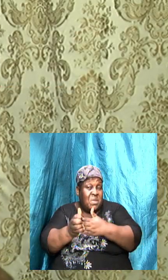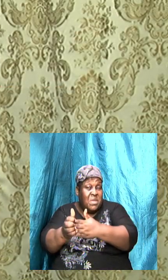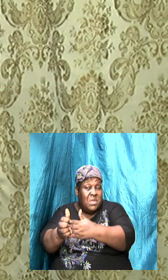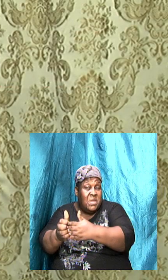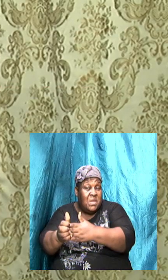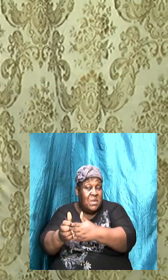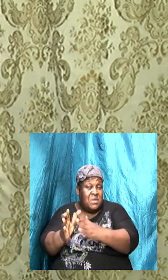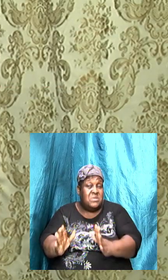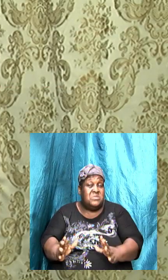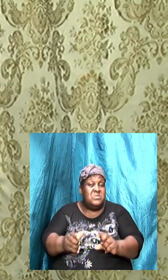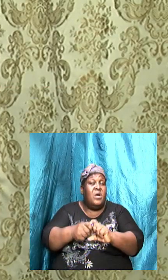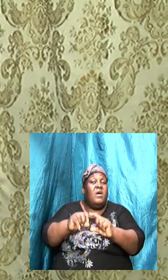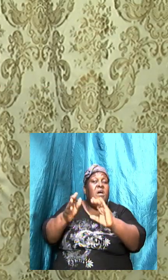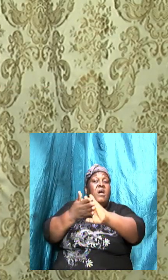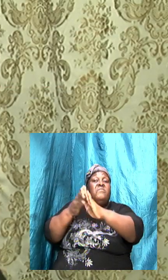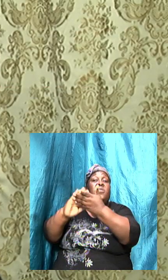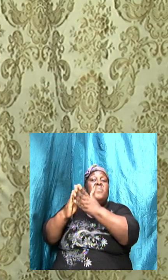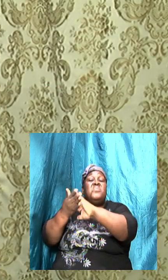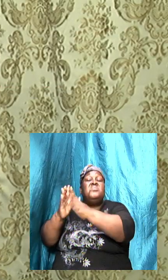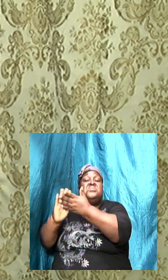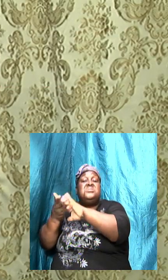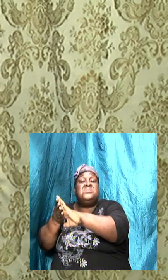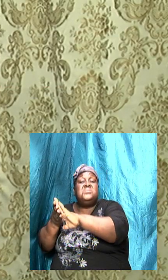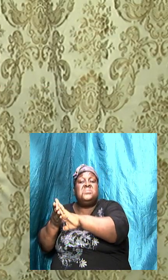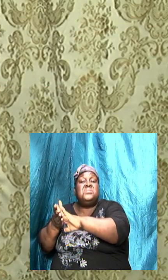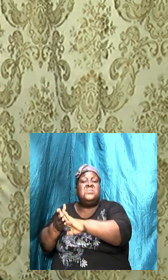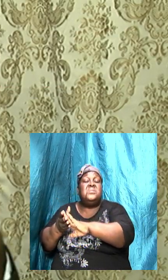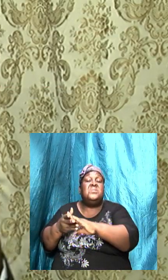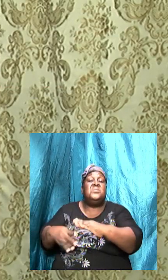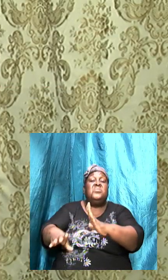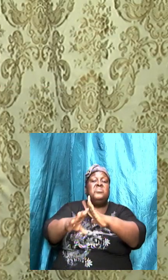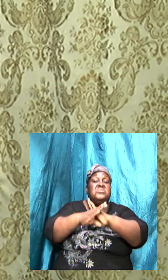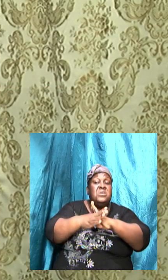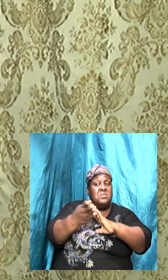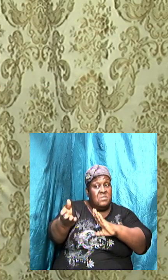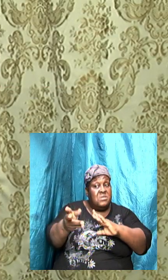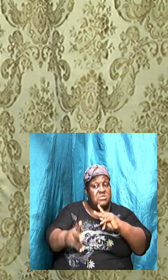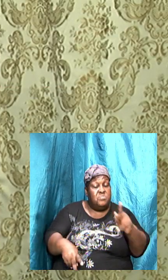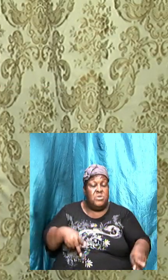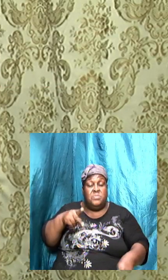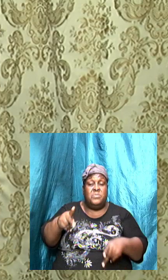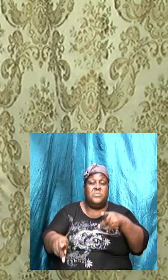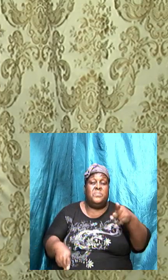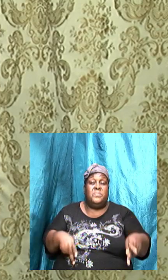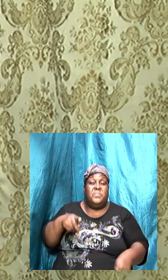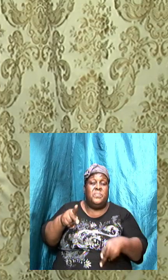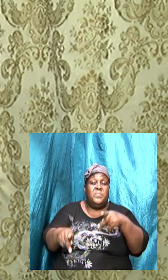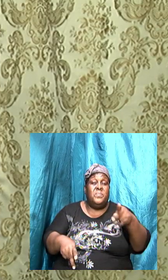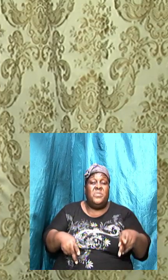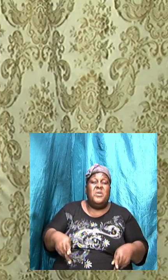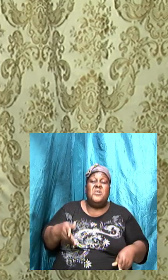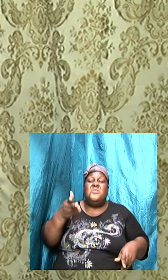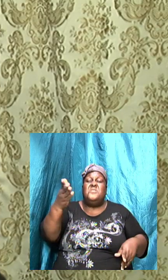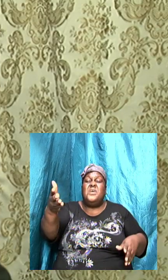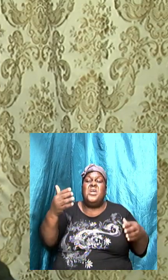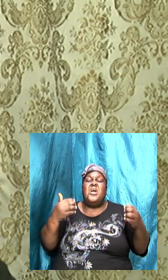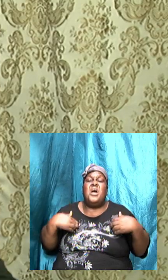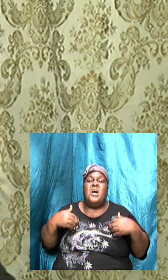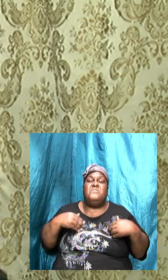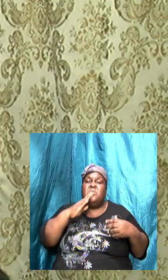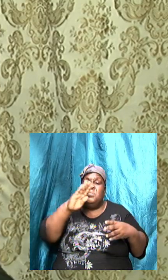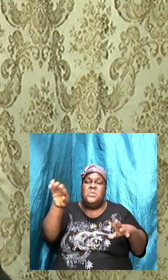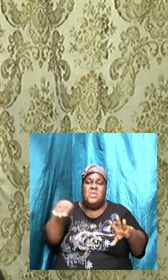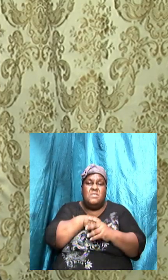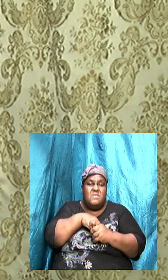of communities, we call them dons, to protect these people, they have to be